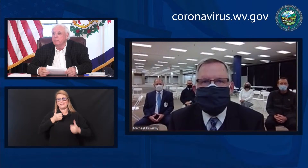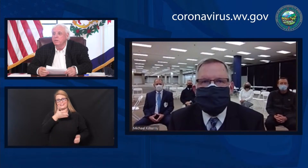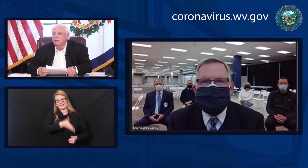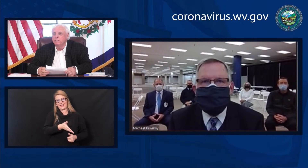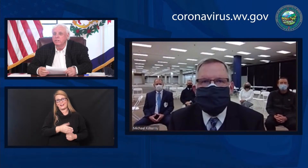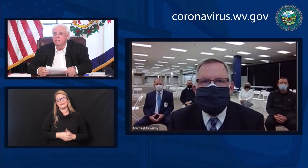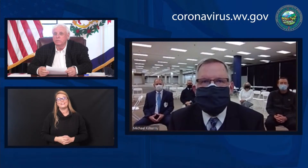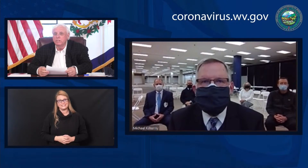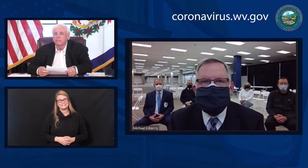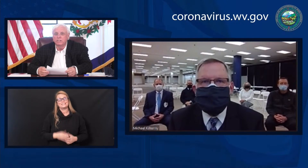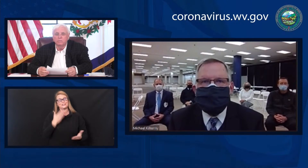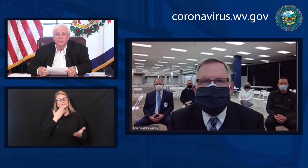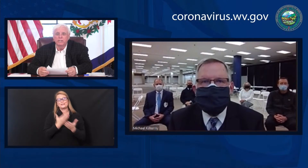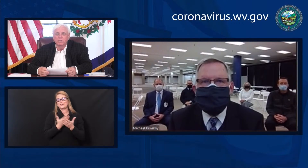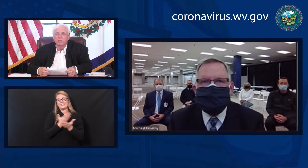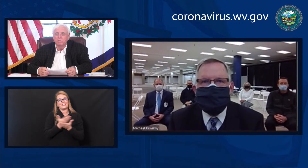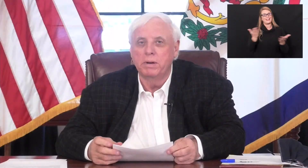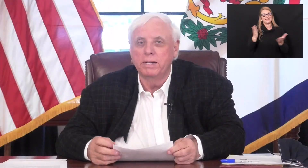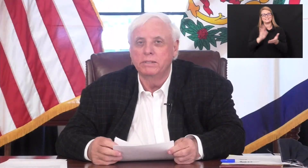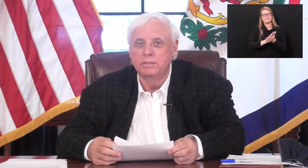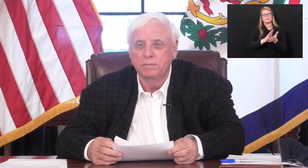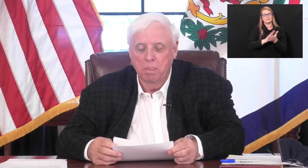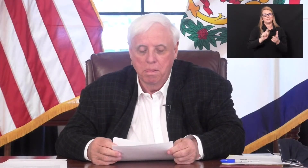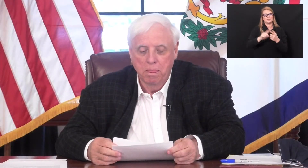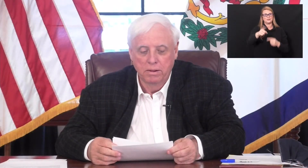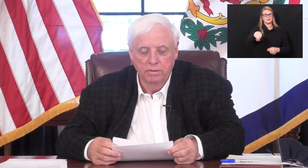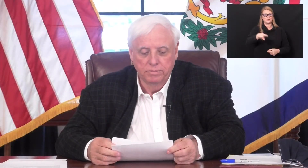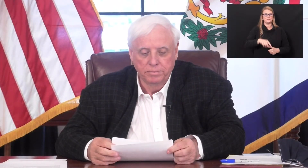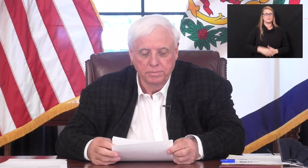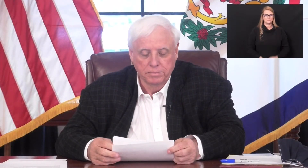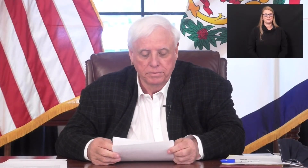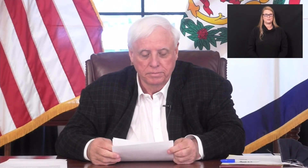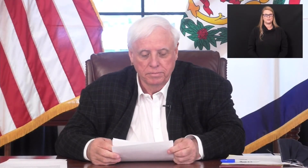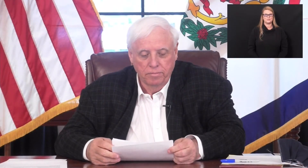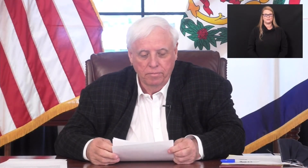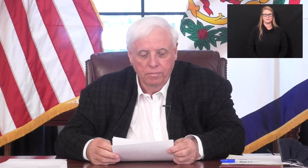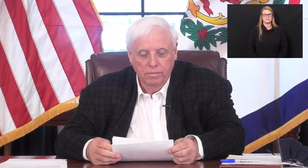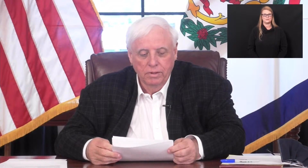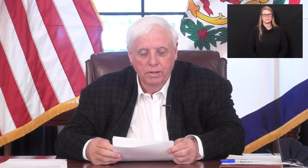that community. So that's really good. Way to go, everybody.